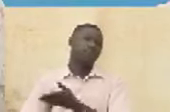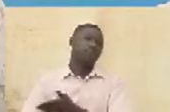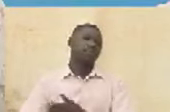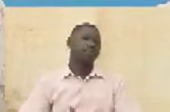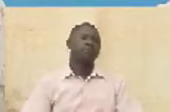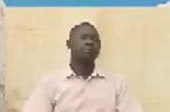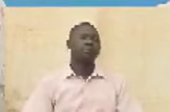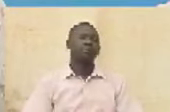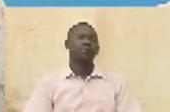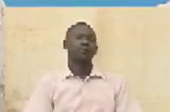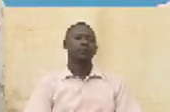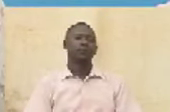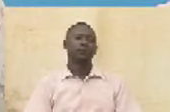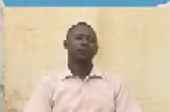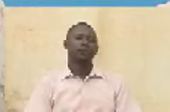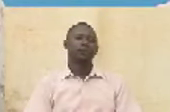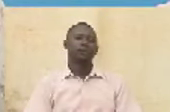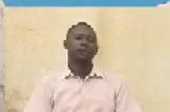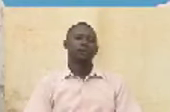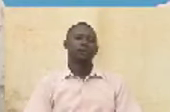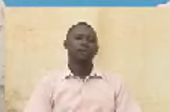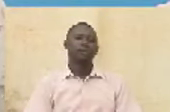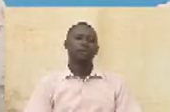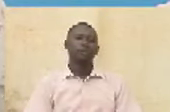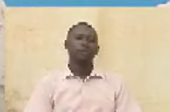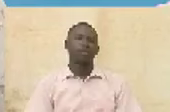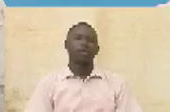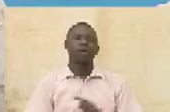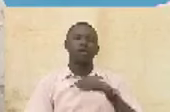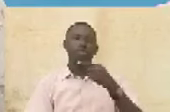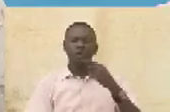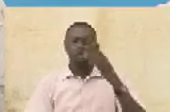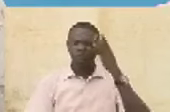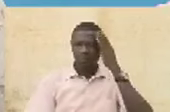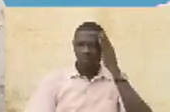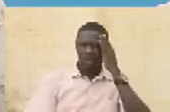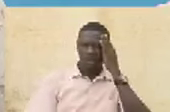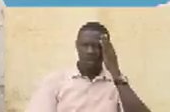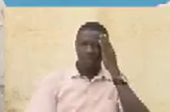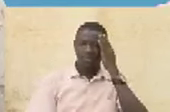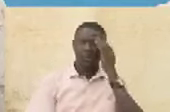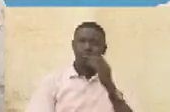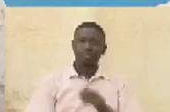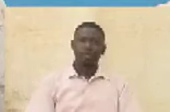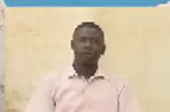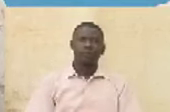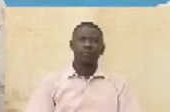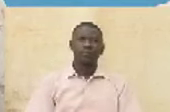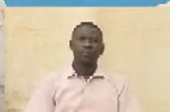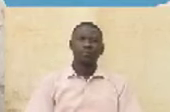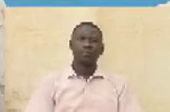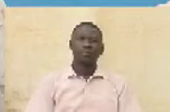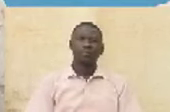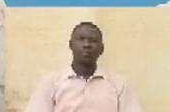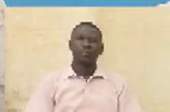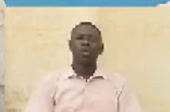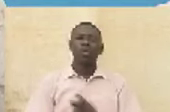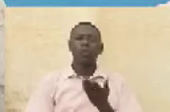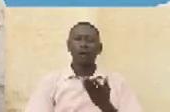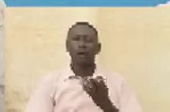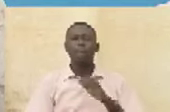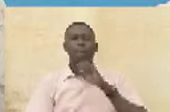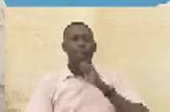side. From your recollection, ila hakili bulokan, where the men more than the